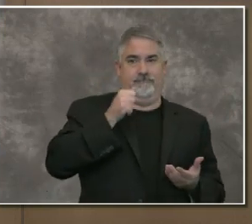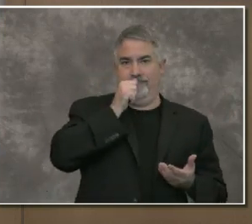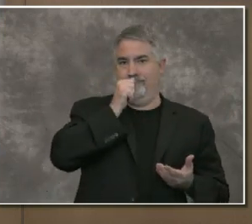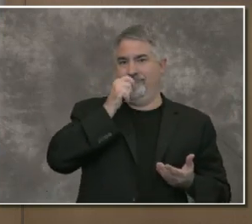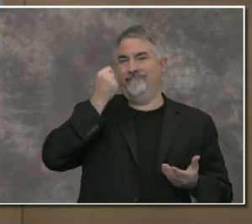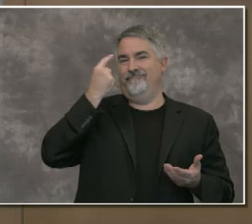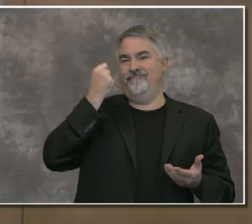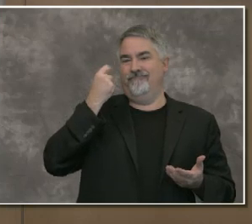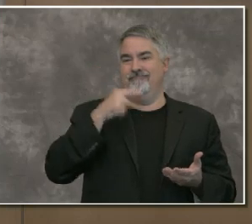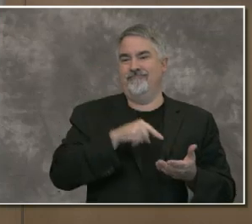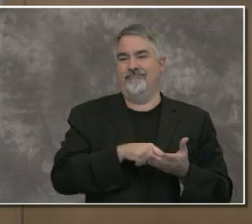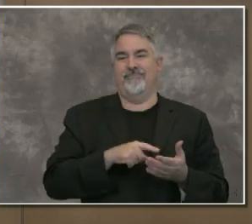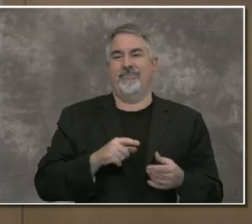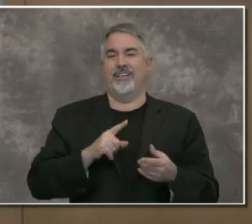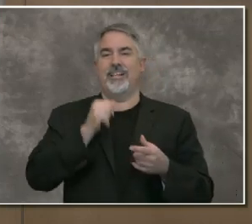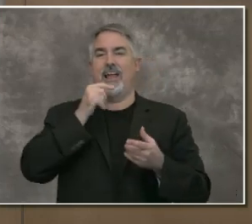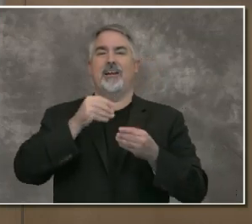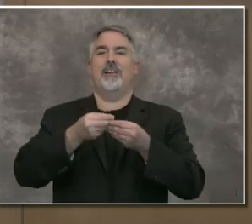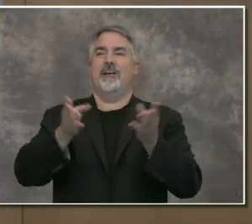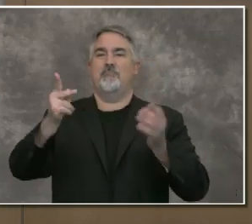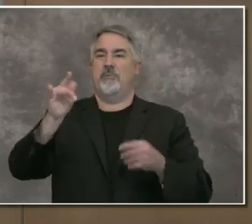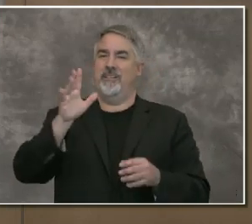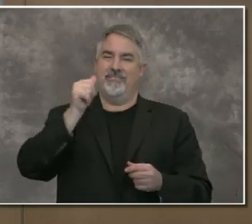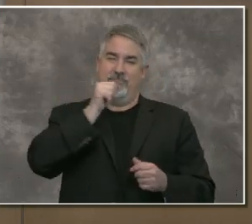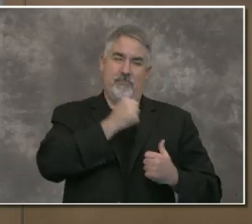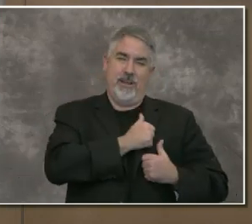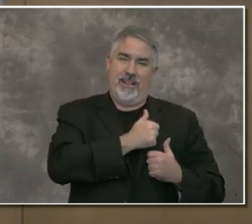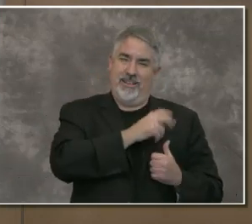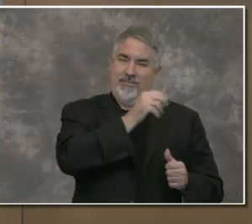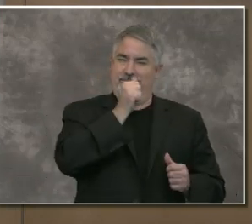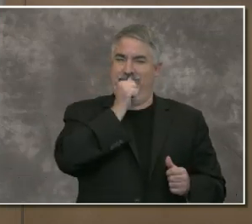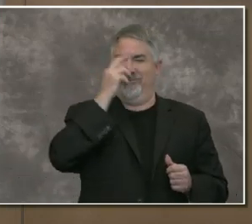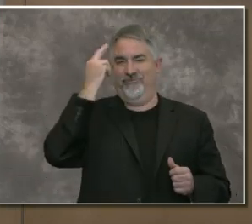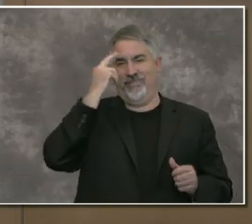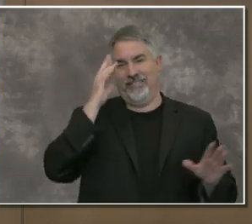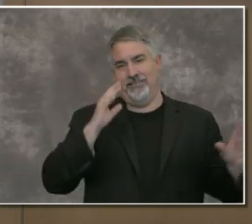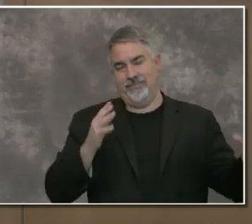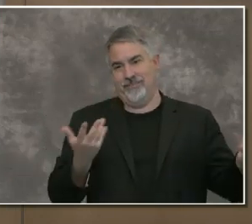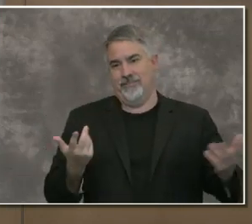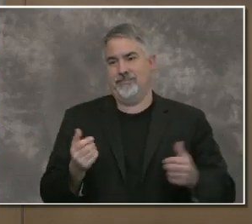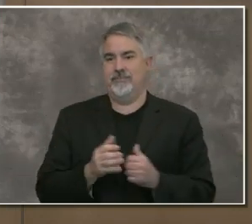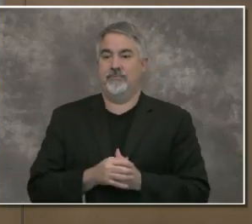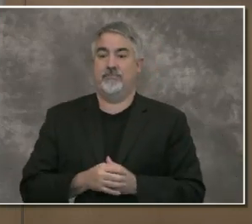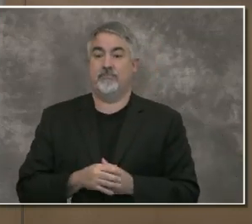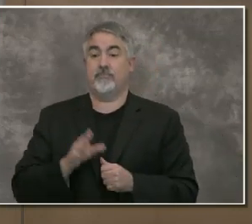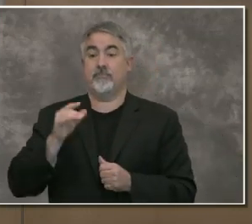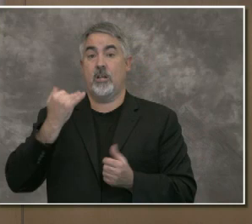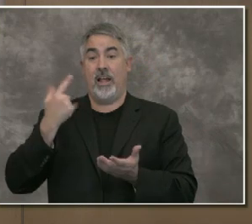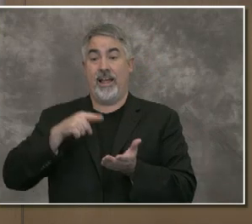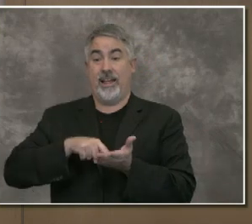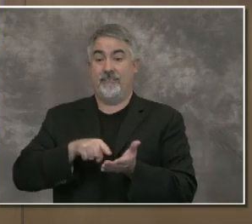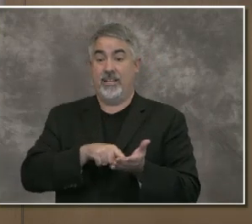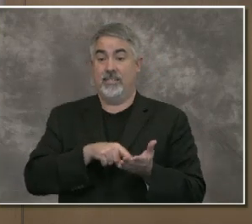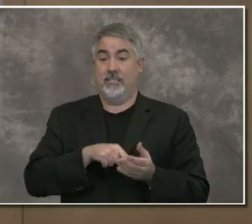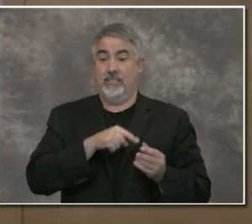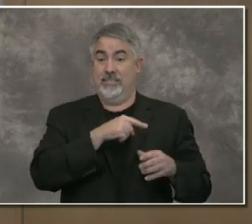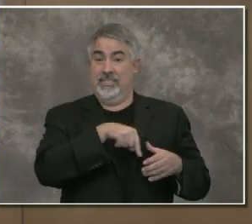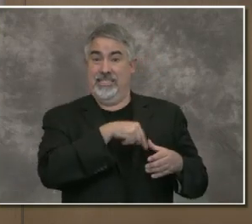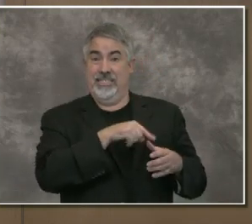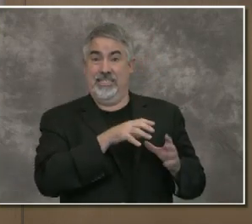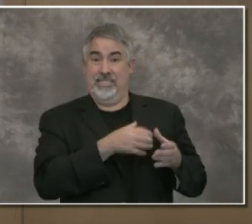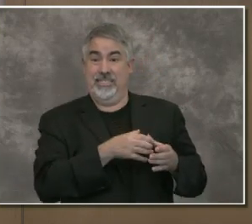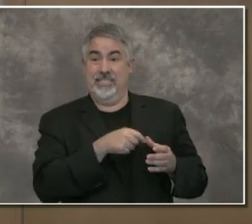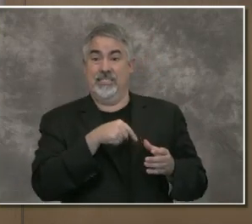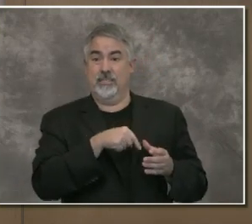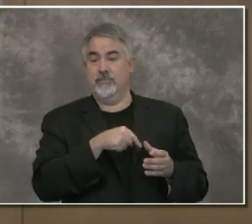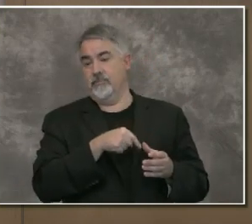these are all protected records. And so in the course of investigating these individual cases,